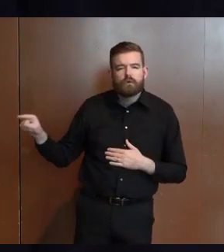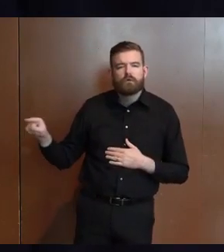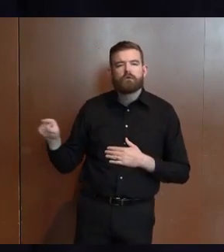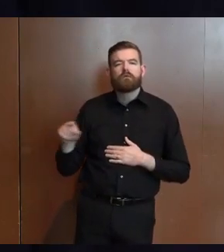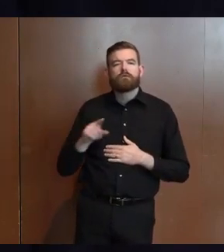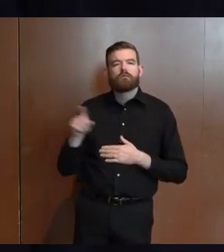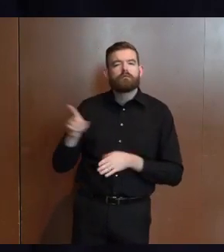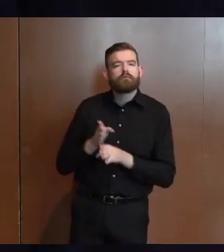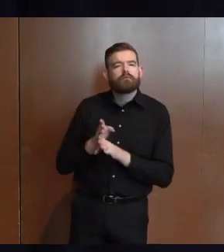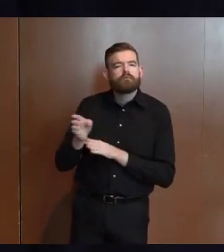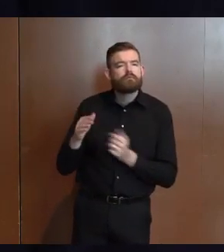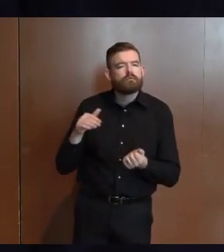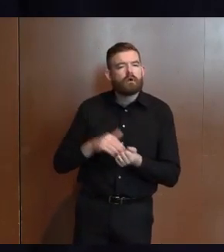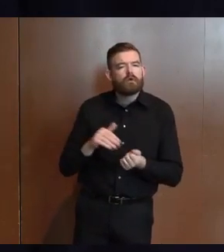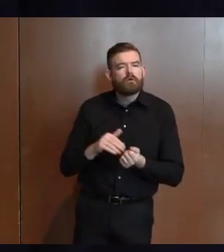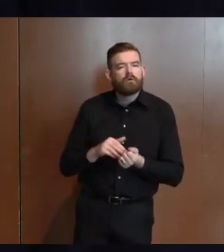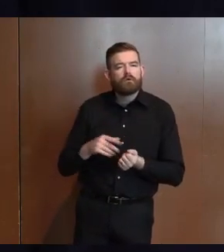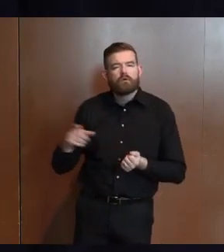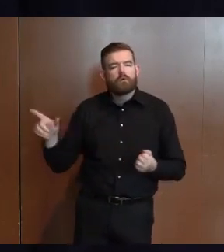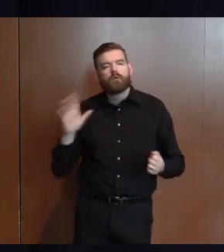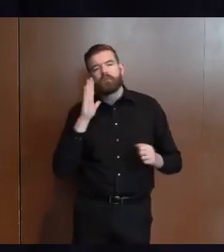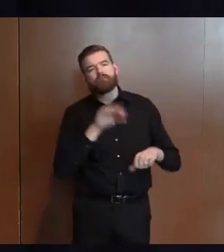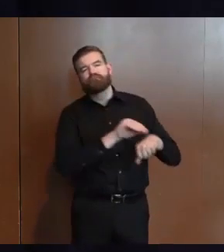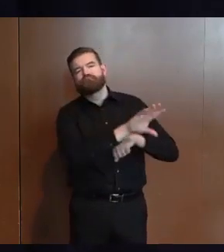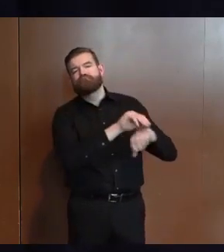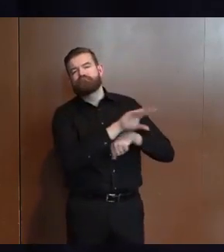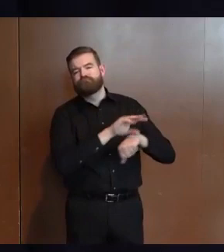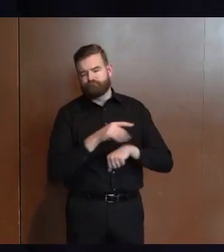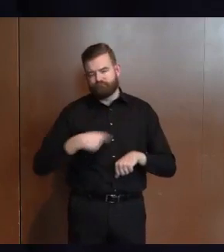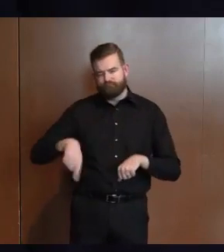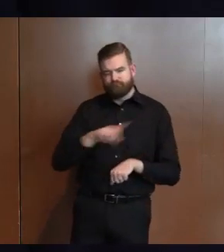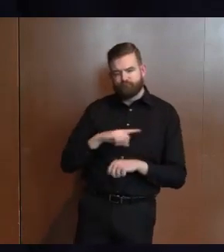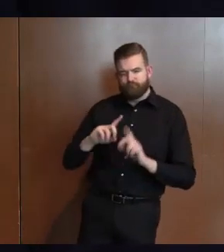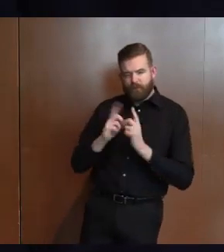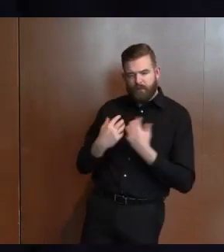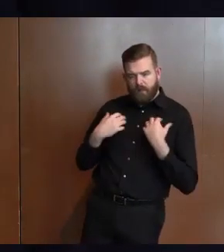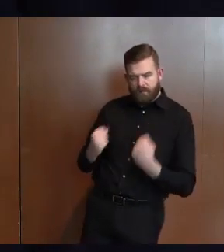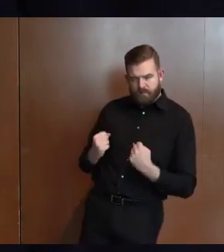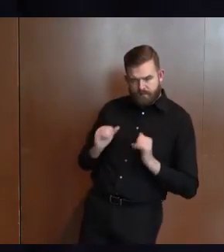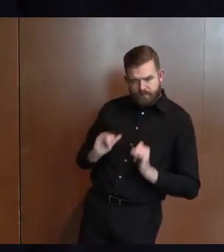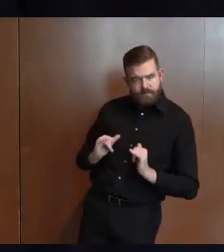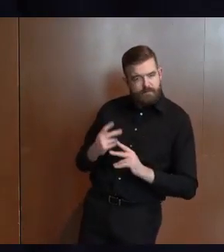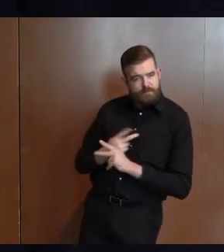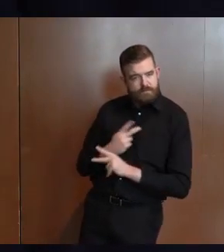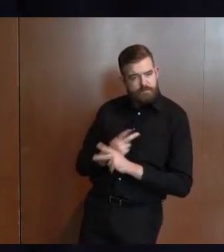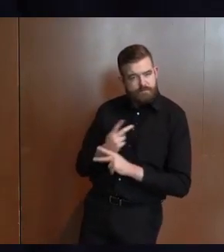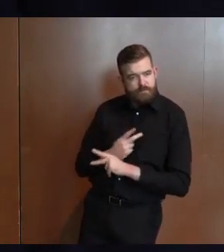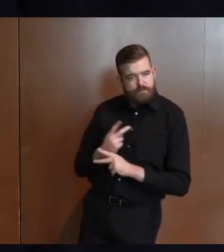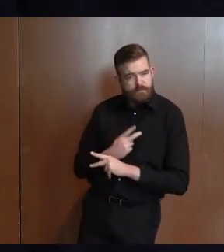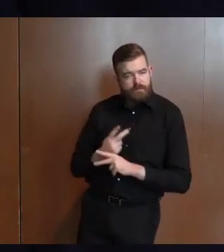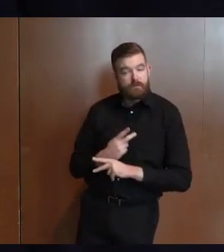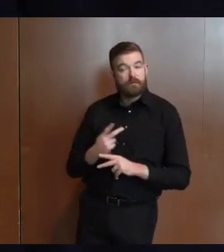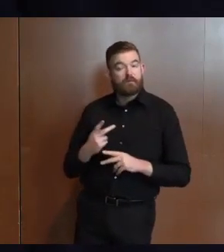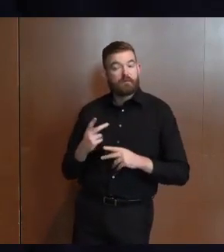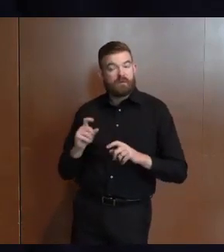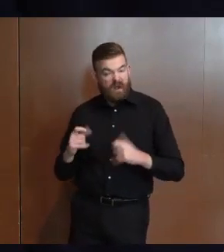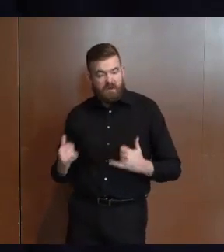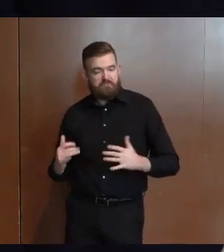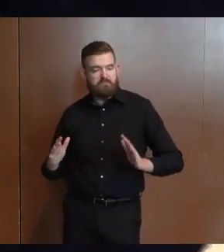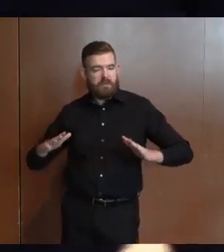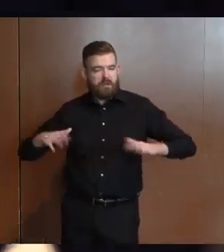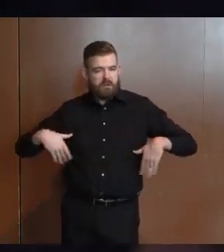the Department of Health, and we just are not at that point yet. Just a couple of quick things, may I add,